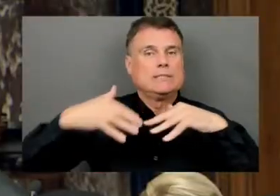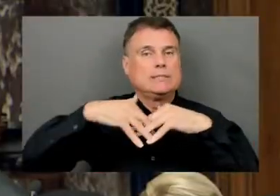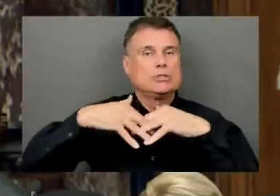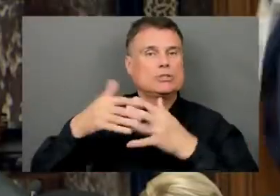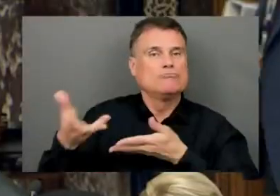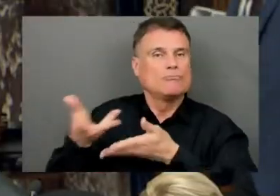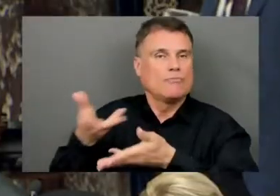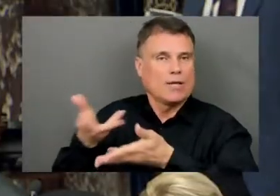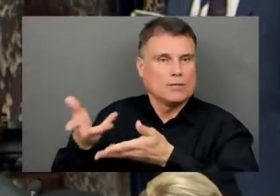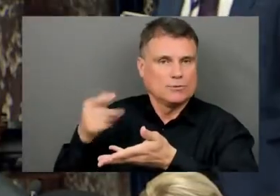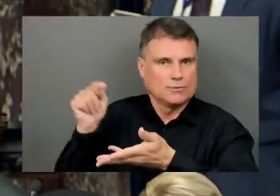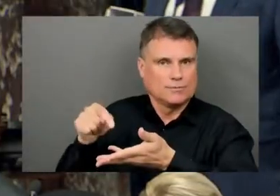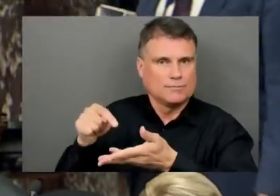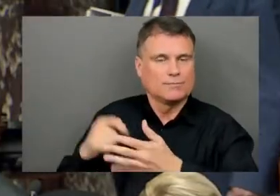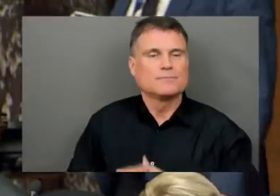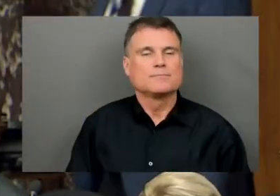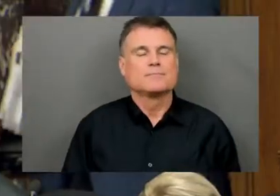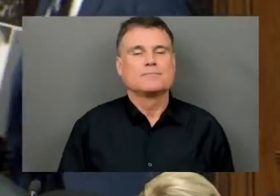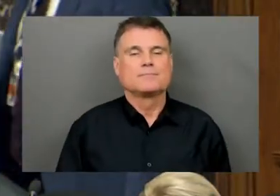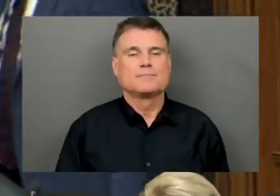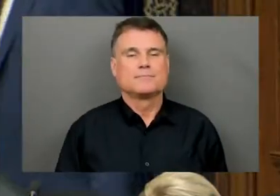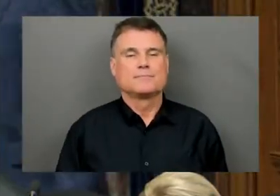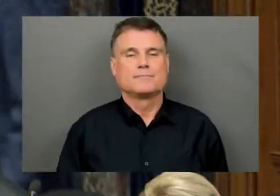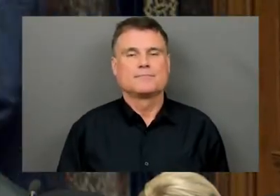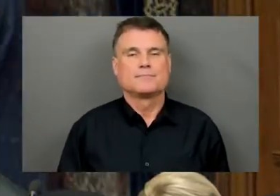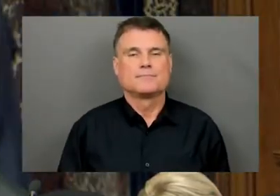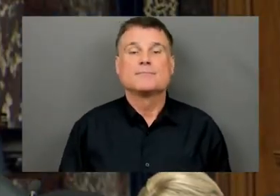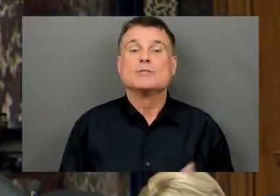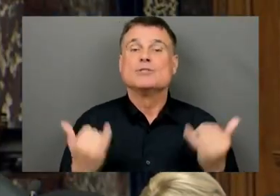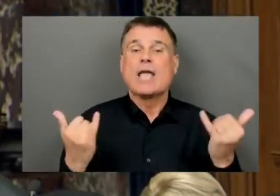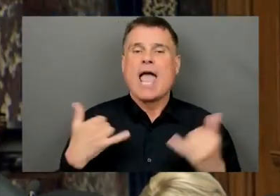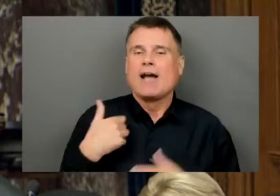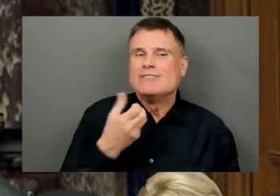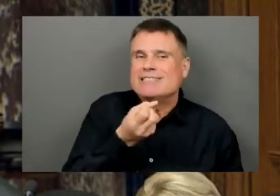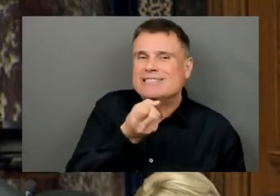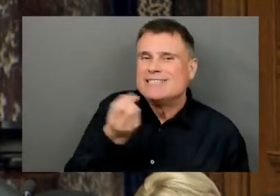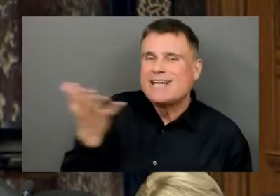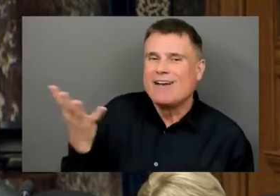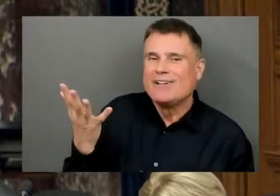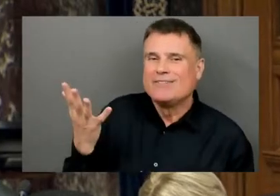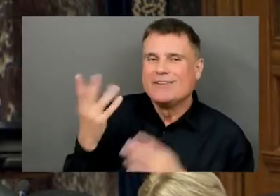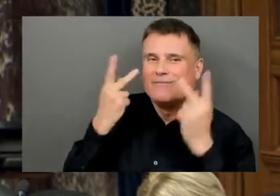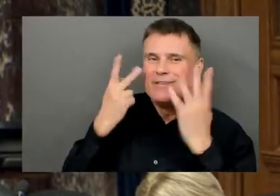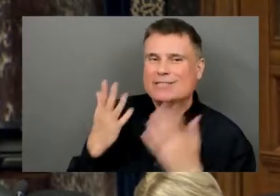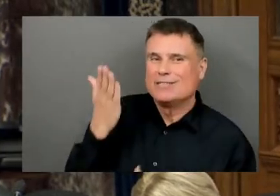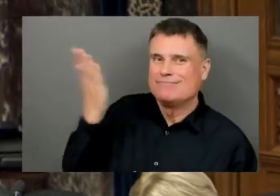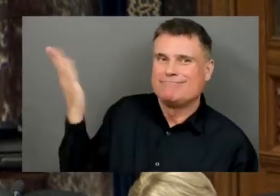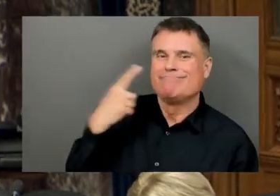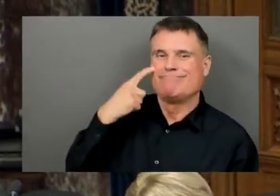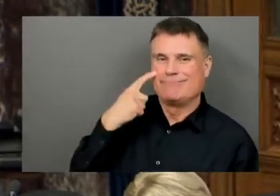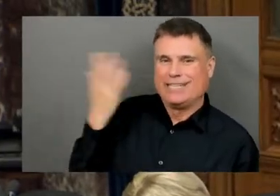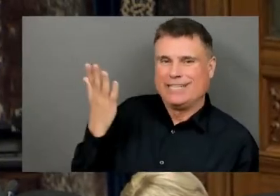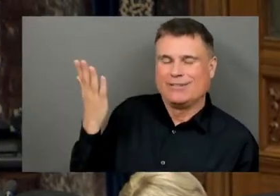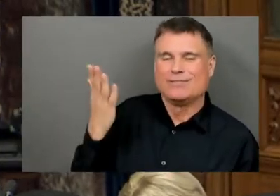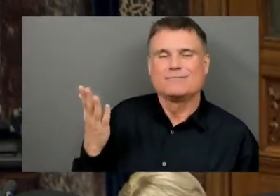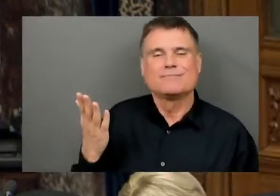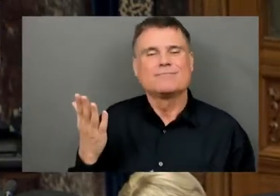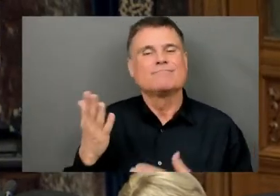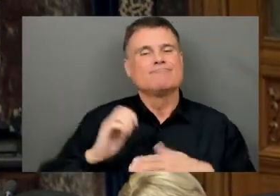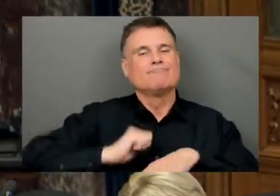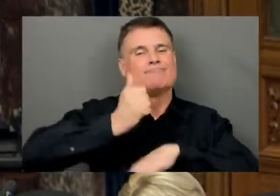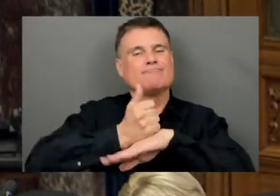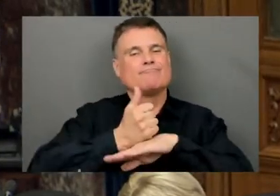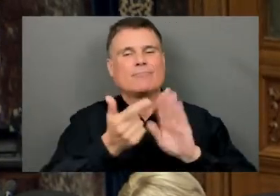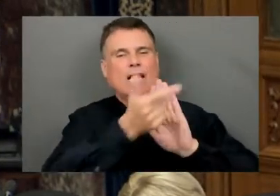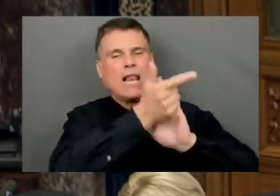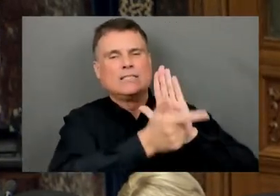to have several guests joining us in the gallery to witness the introduction of historic legislation. Joining us from the First Nation